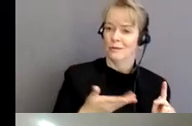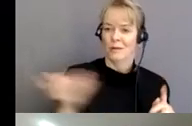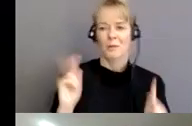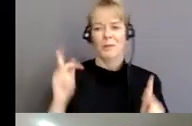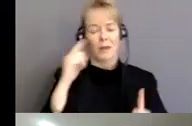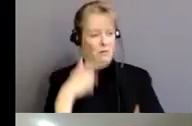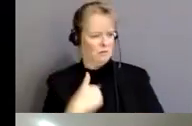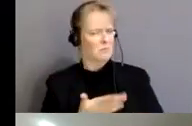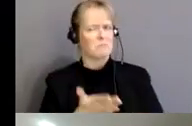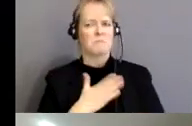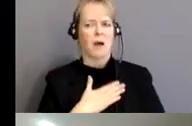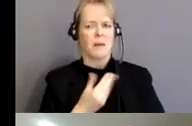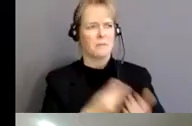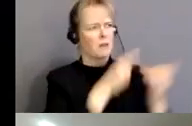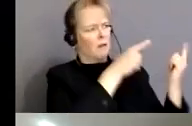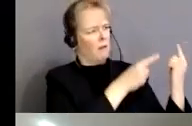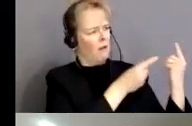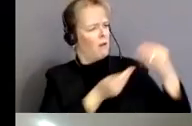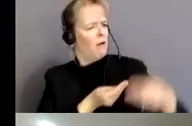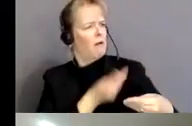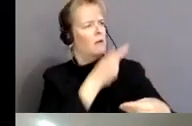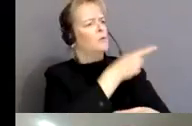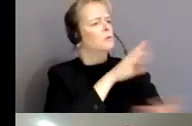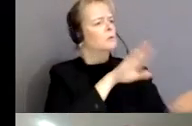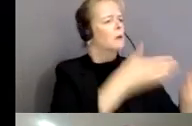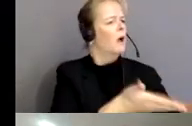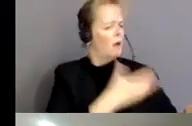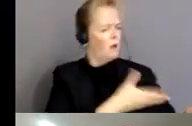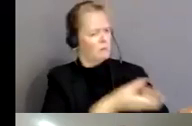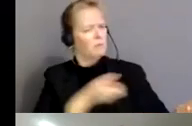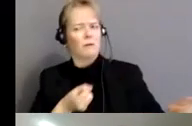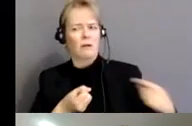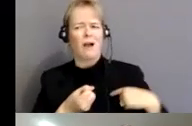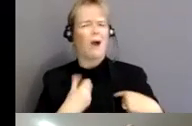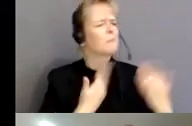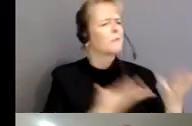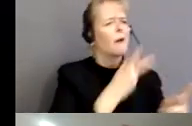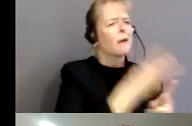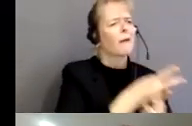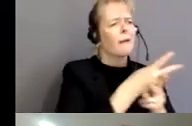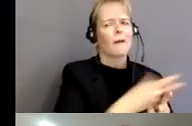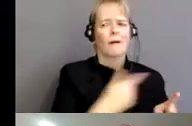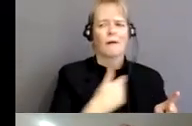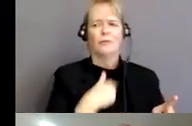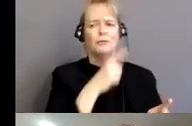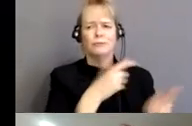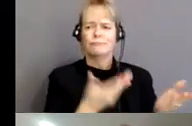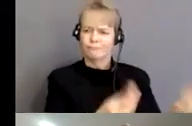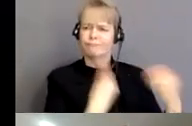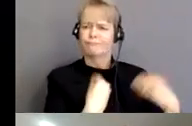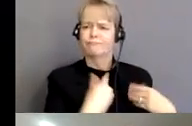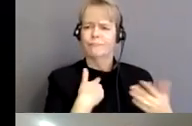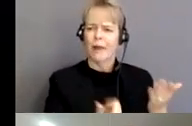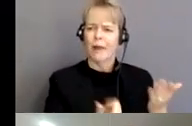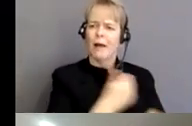that sense that it's going to be theirs one day. I deserve it because I'm the one providing the care. So I should be able to, help myself to